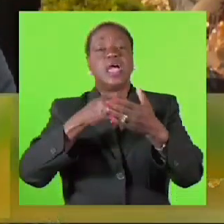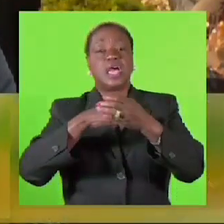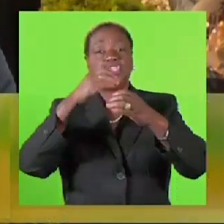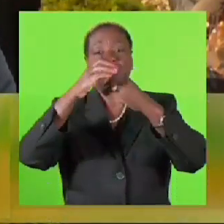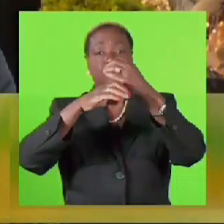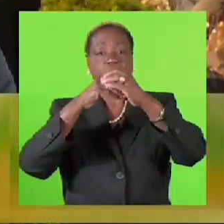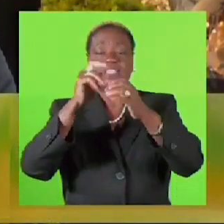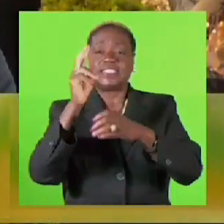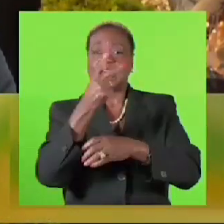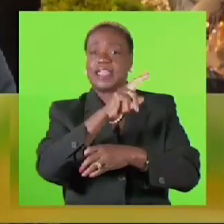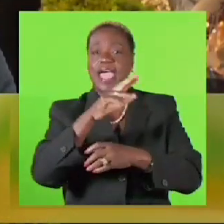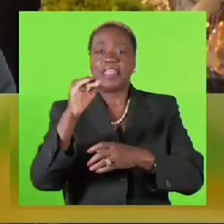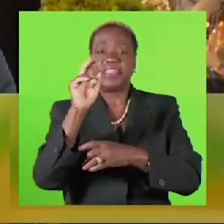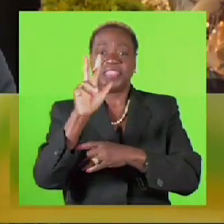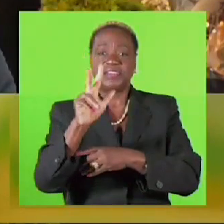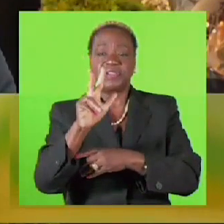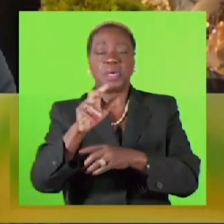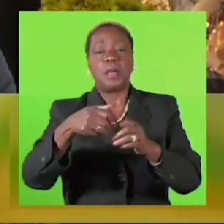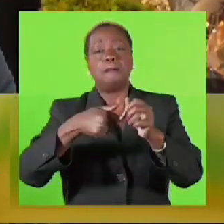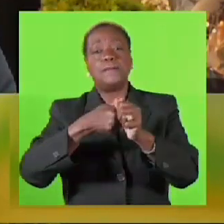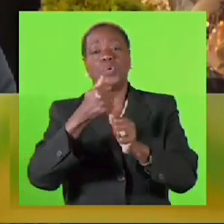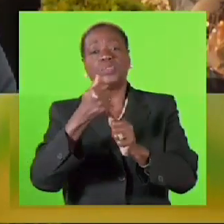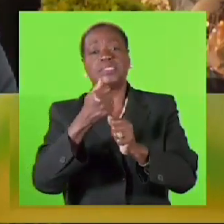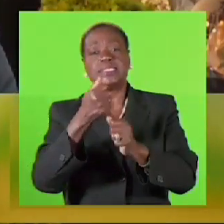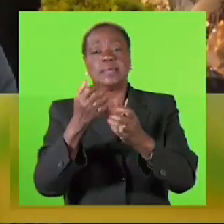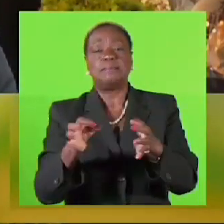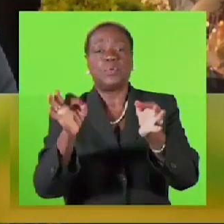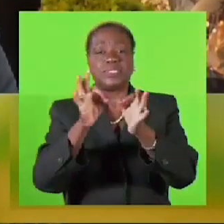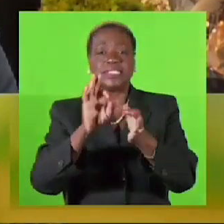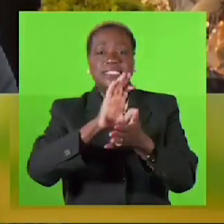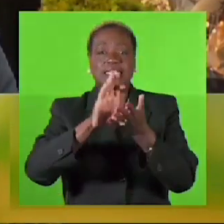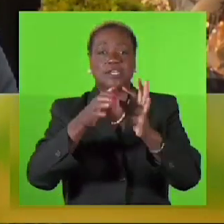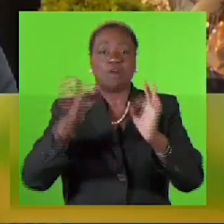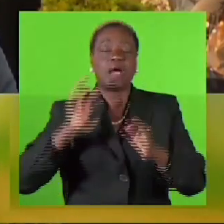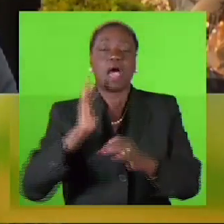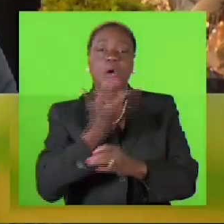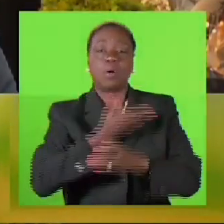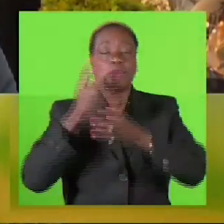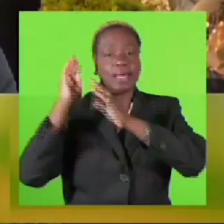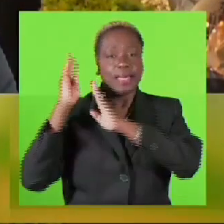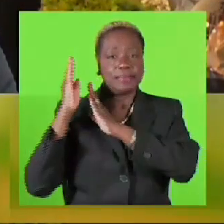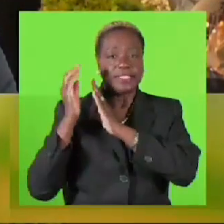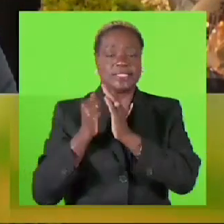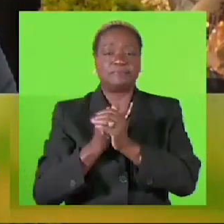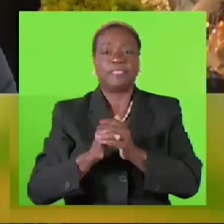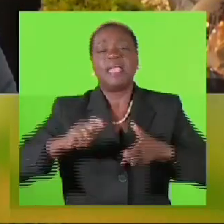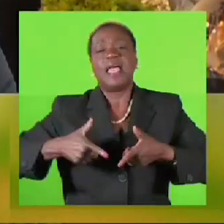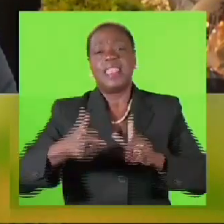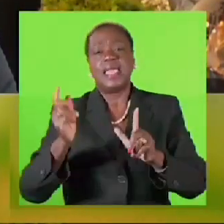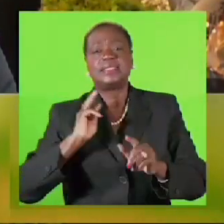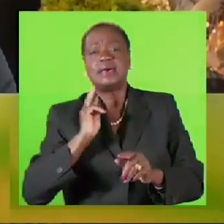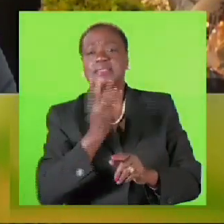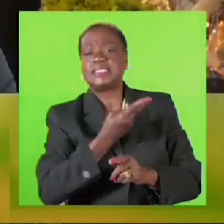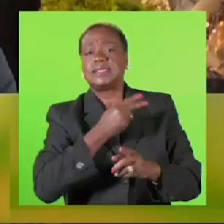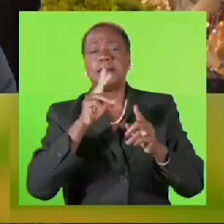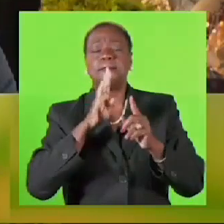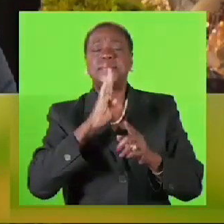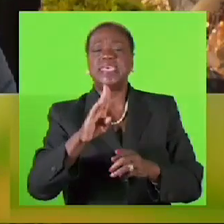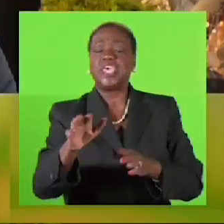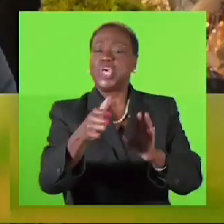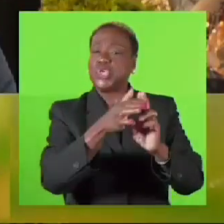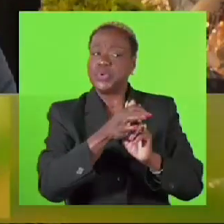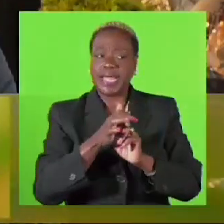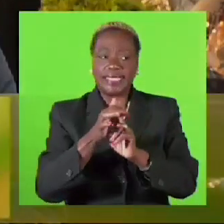centers of our Bahamas. Let us be united and on one accord